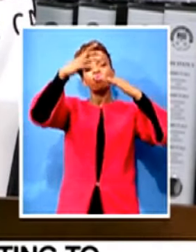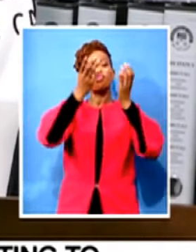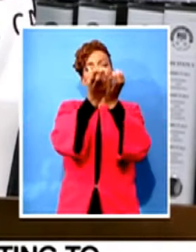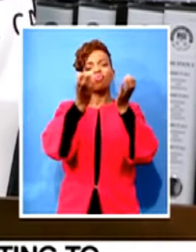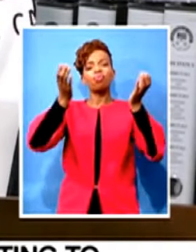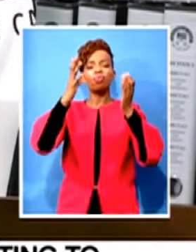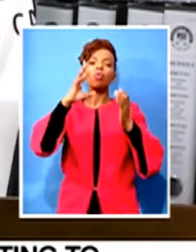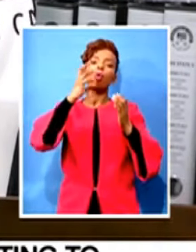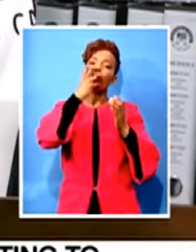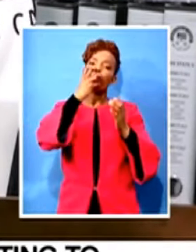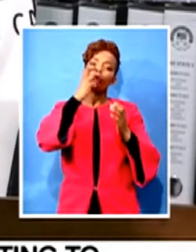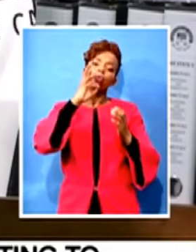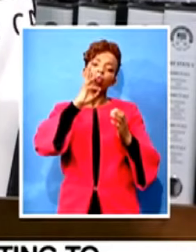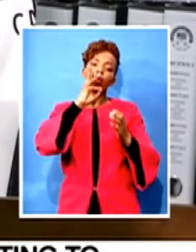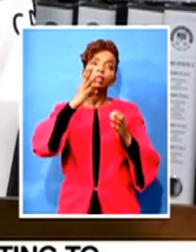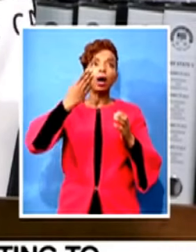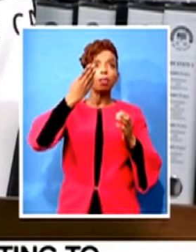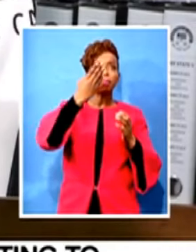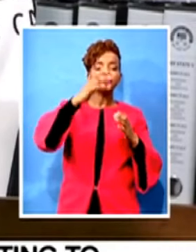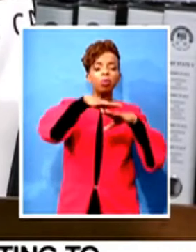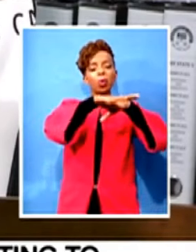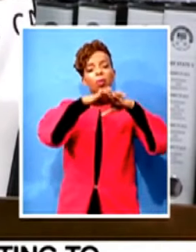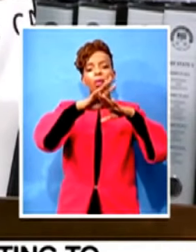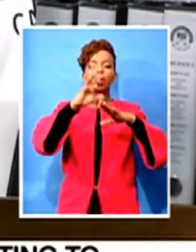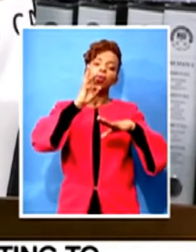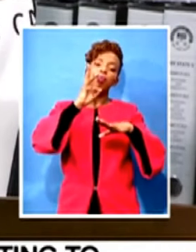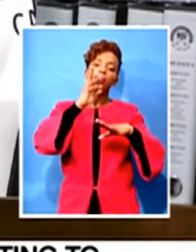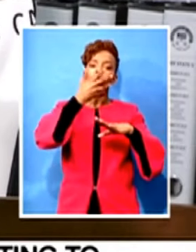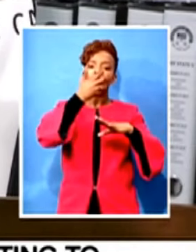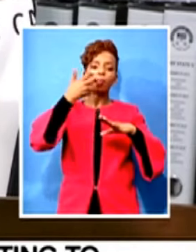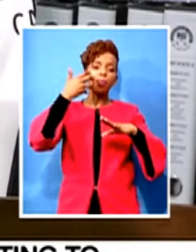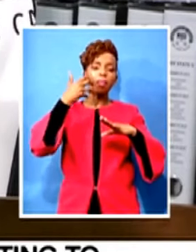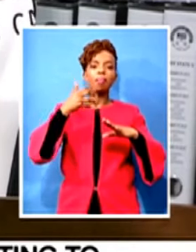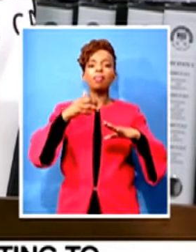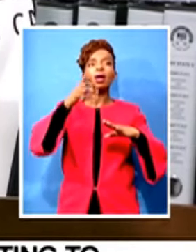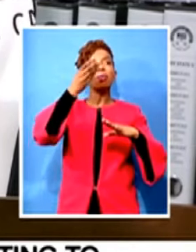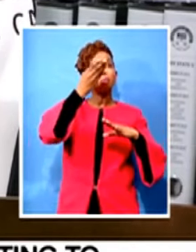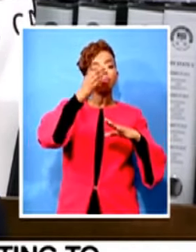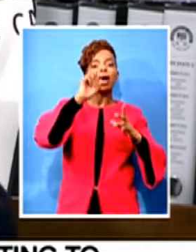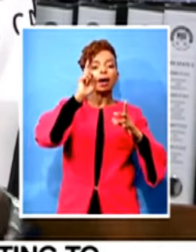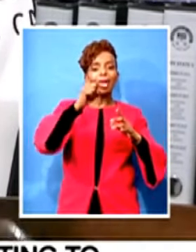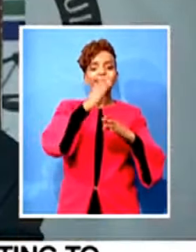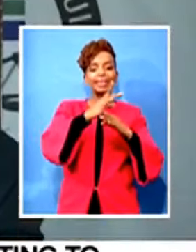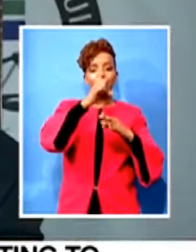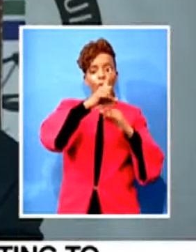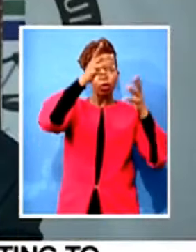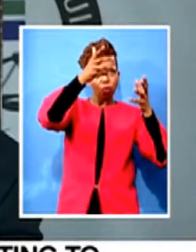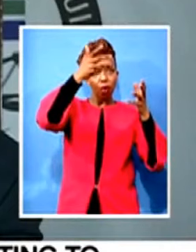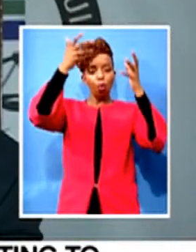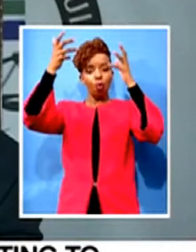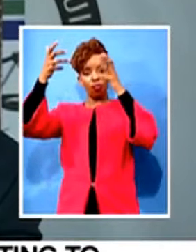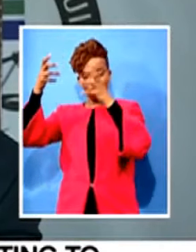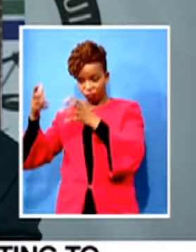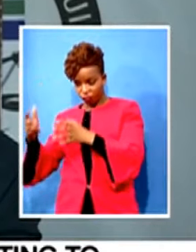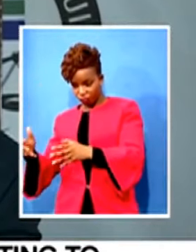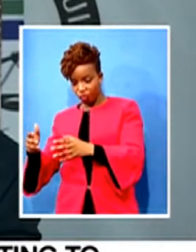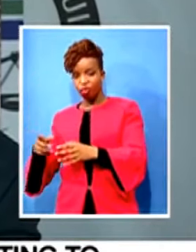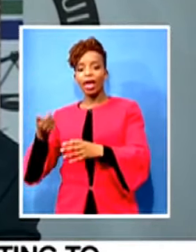geyser and put it back. So these are some of the things. When you talk about remove the